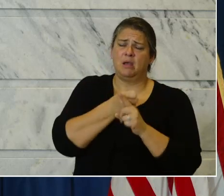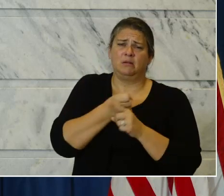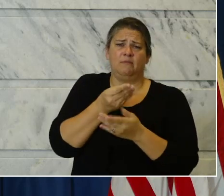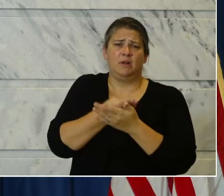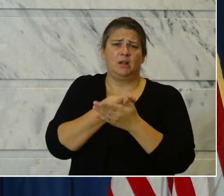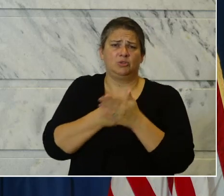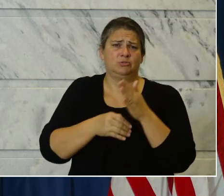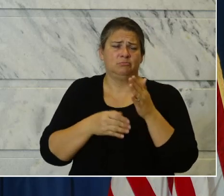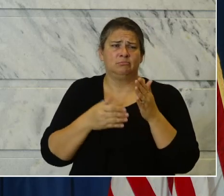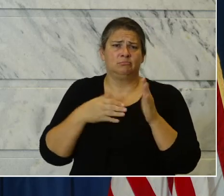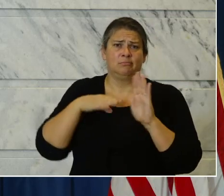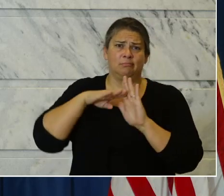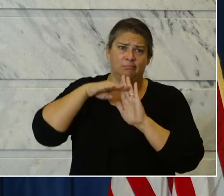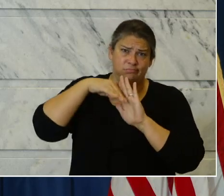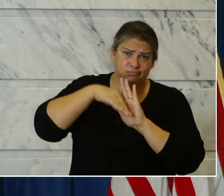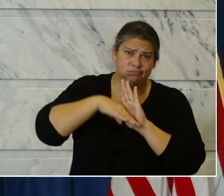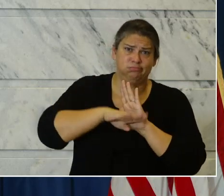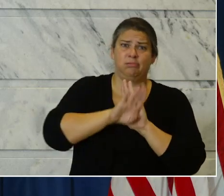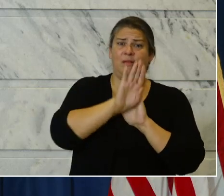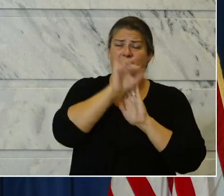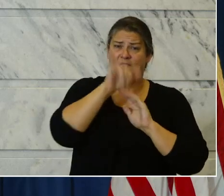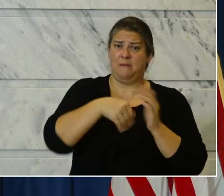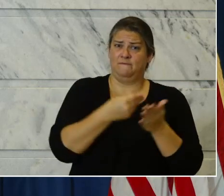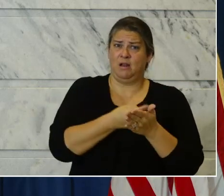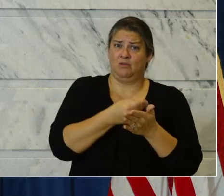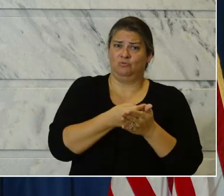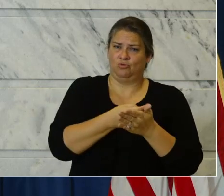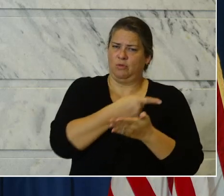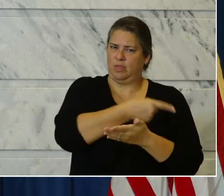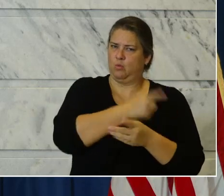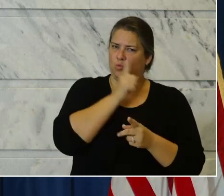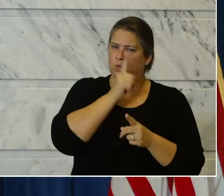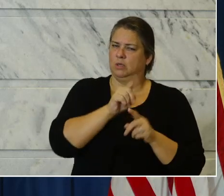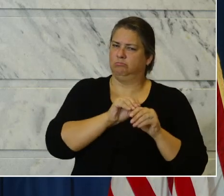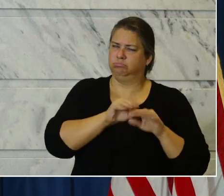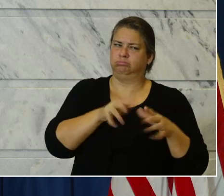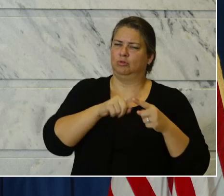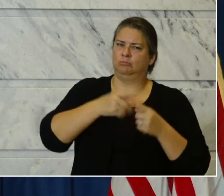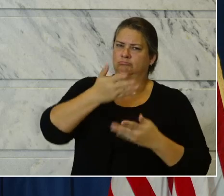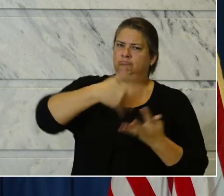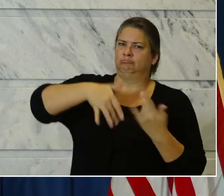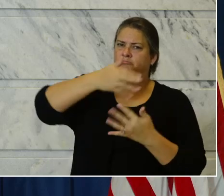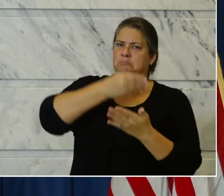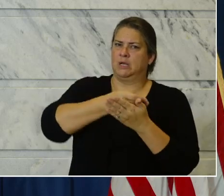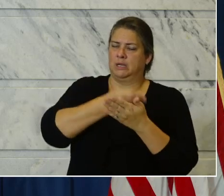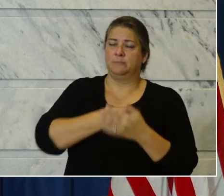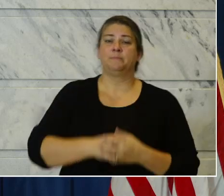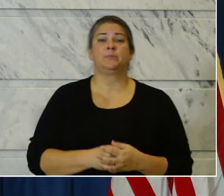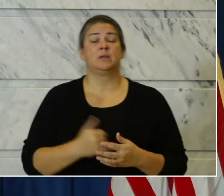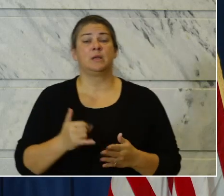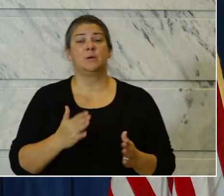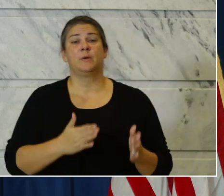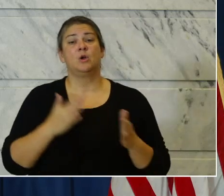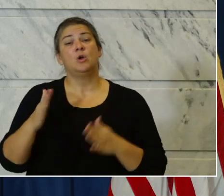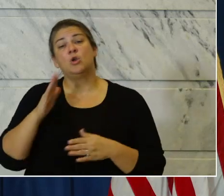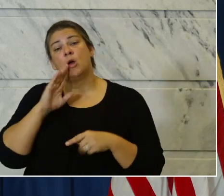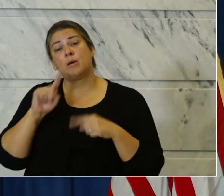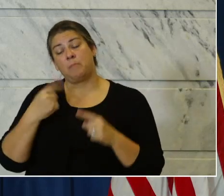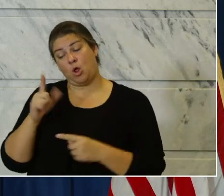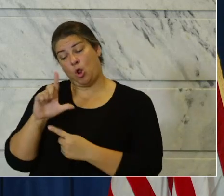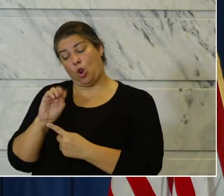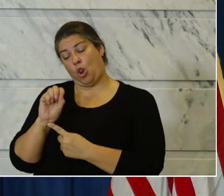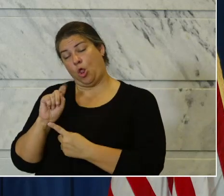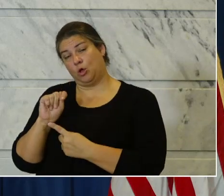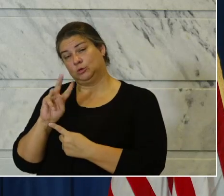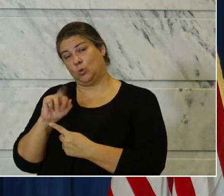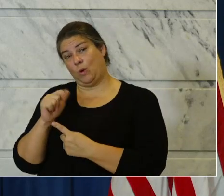more than that $4.1 billion number. A couple of other notes before I talk about lost wages. There